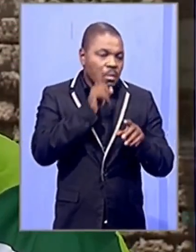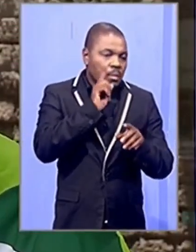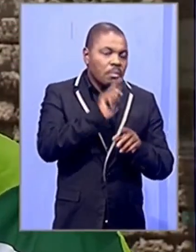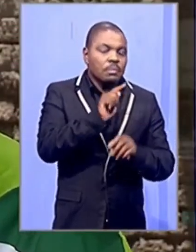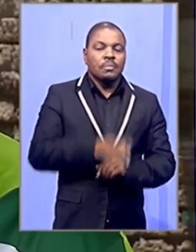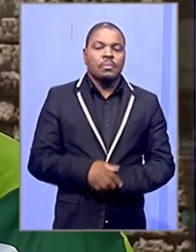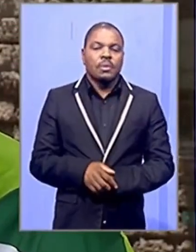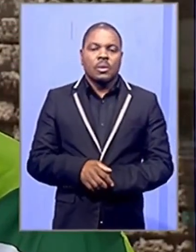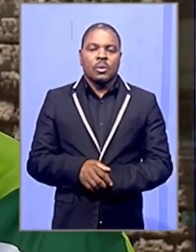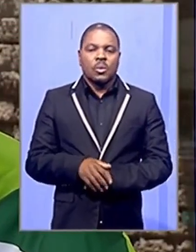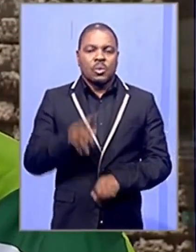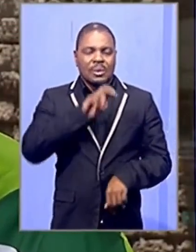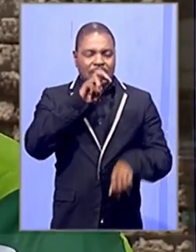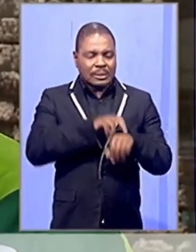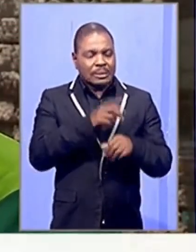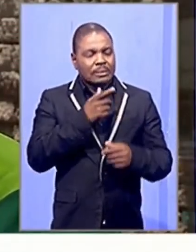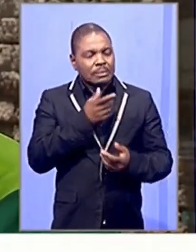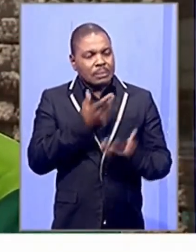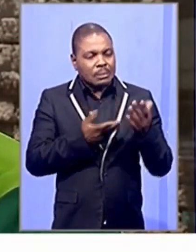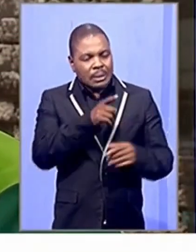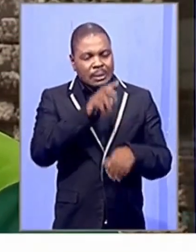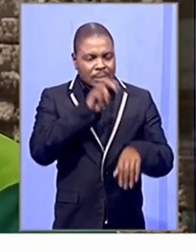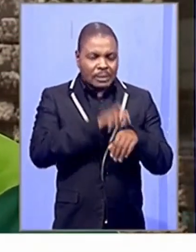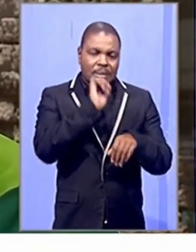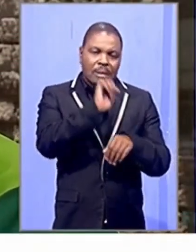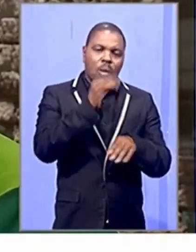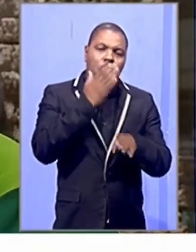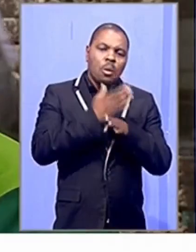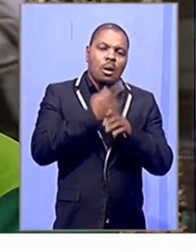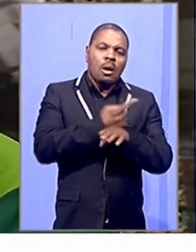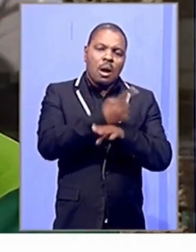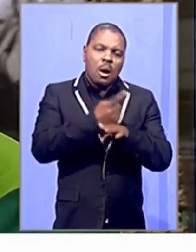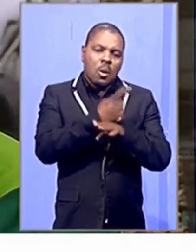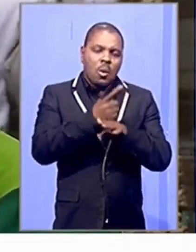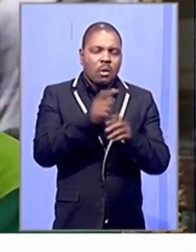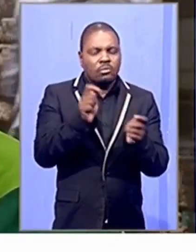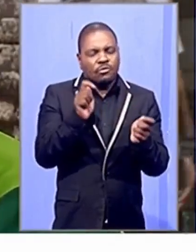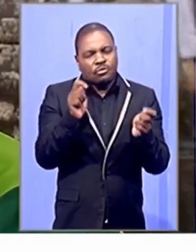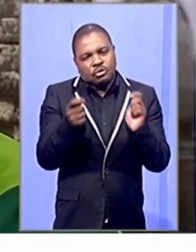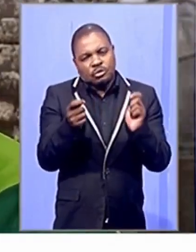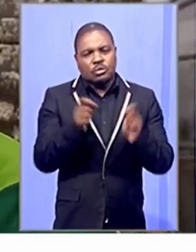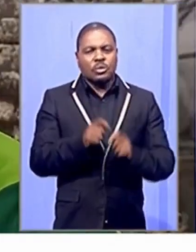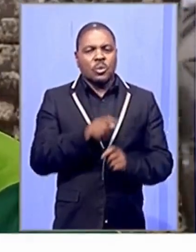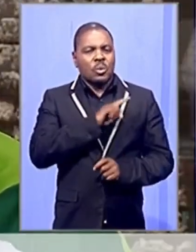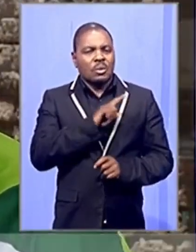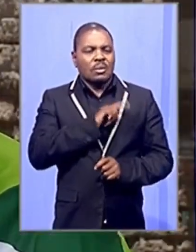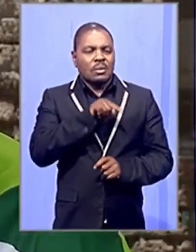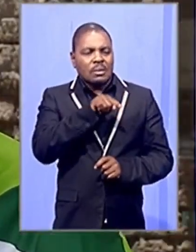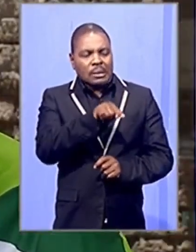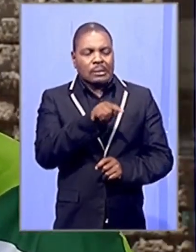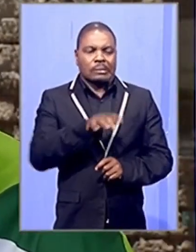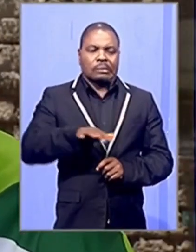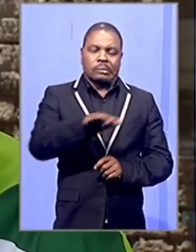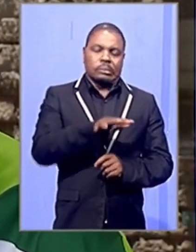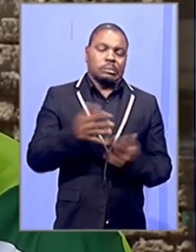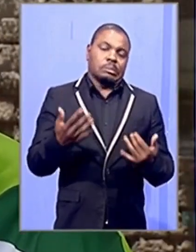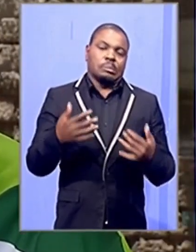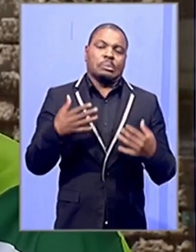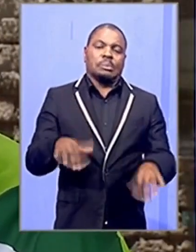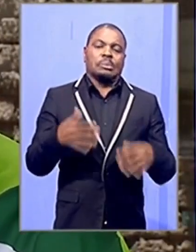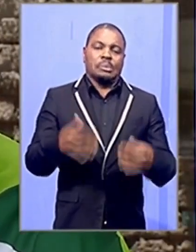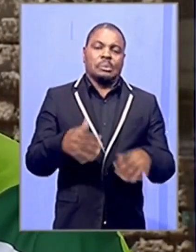consider the adjusting their operating hours, taking into consideration the condition that we find ourselves,